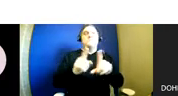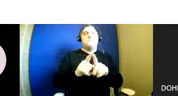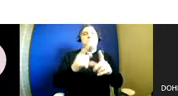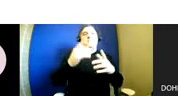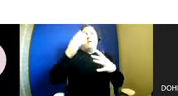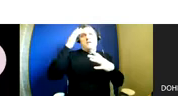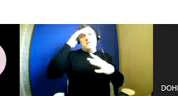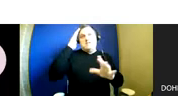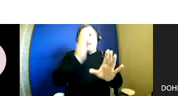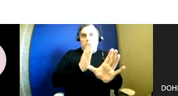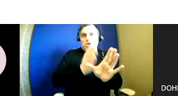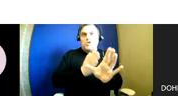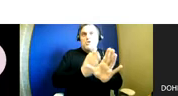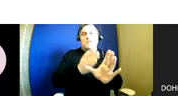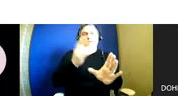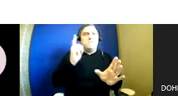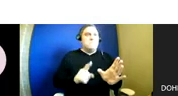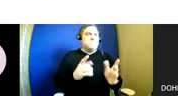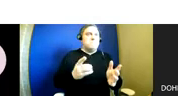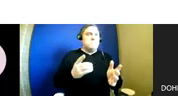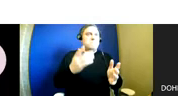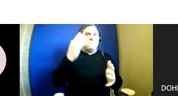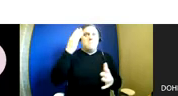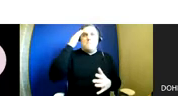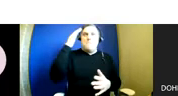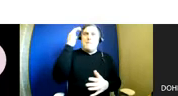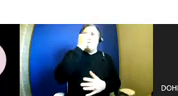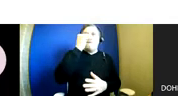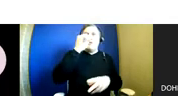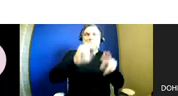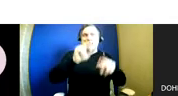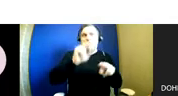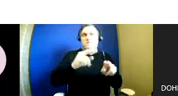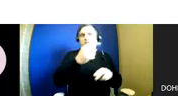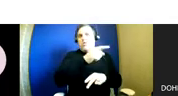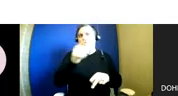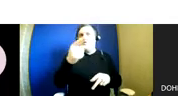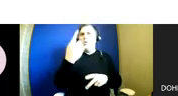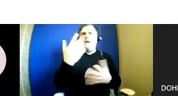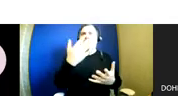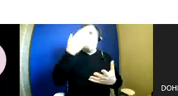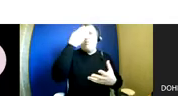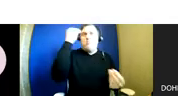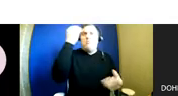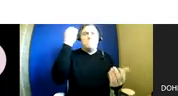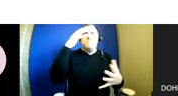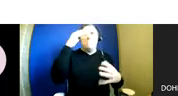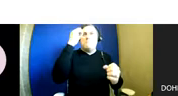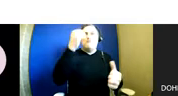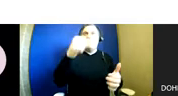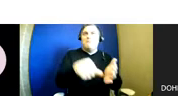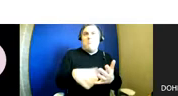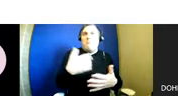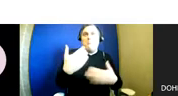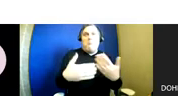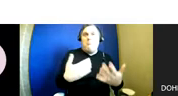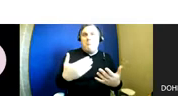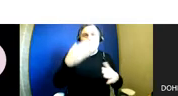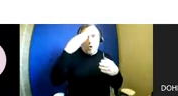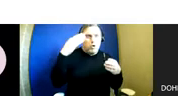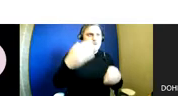psychology and also from memory assessment for some of the cognitive difficulties with some of their memory and